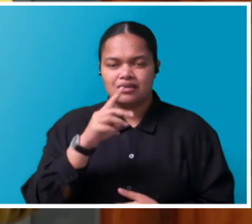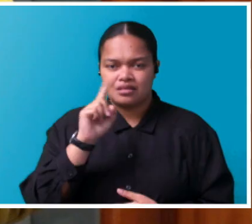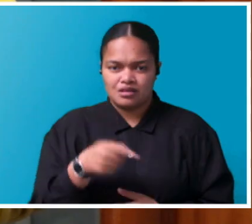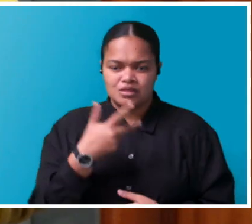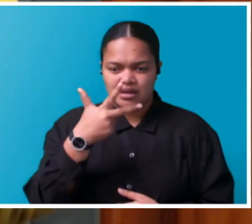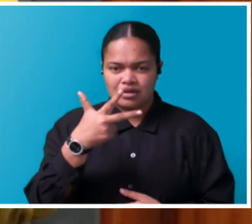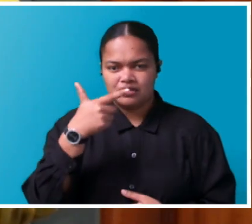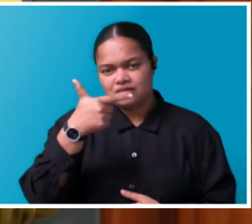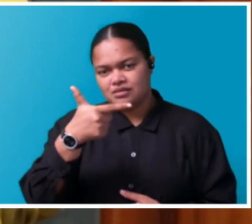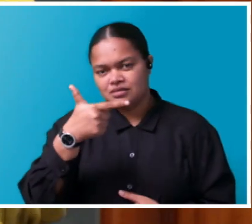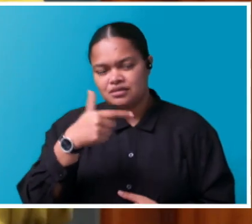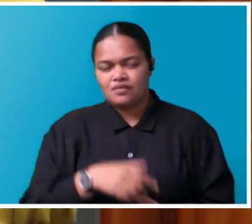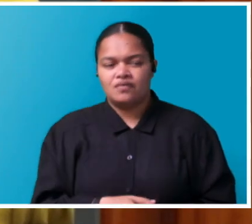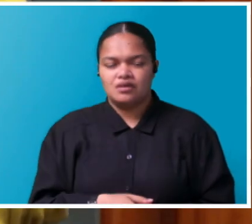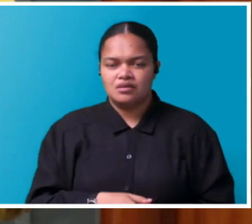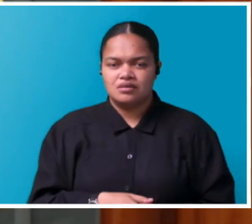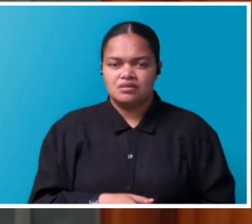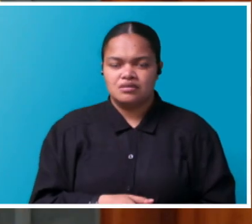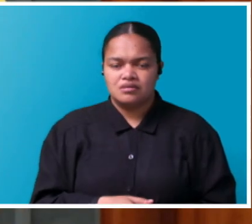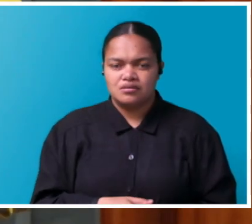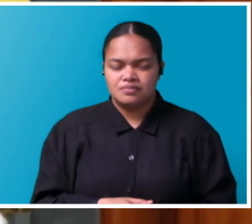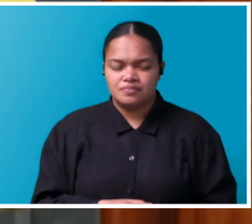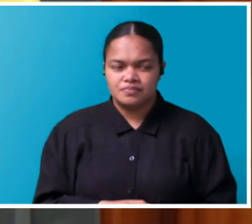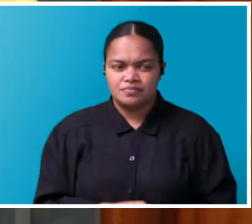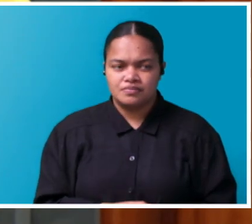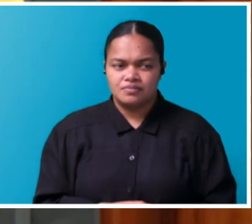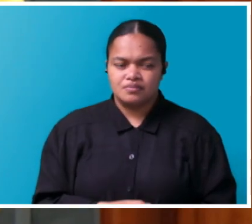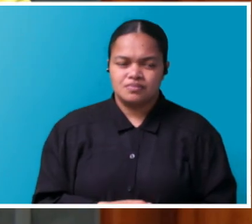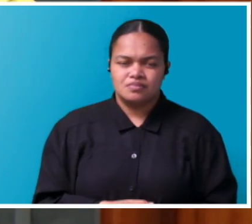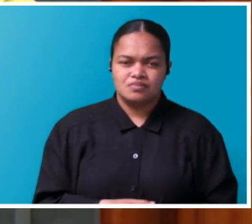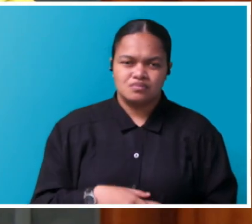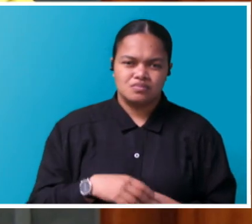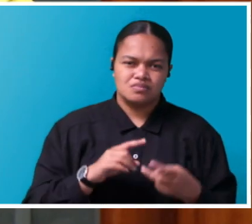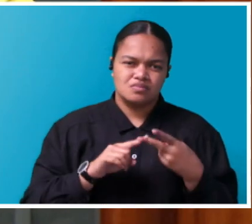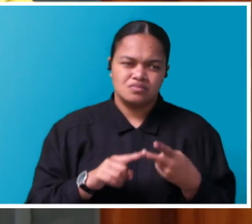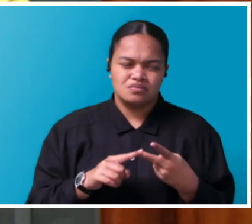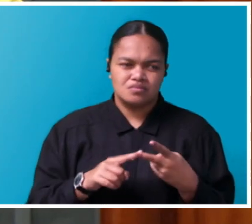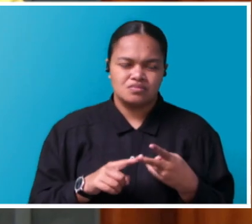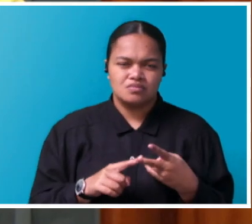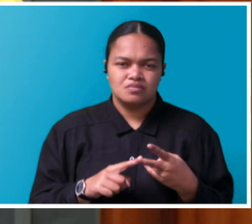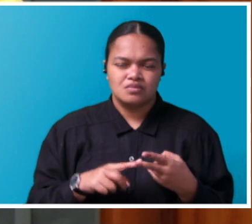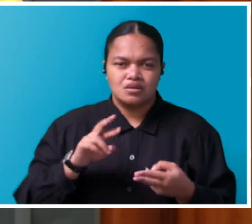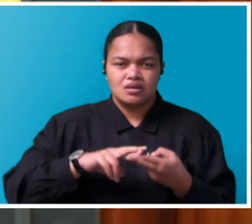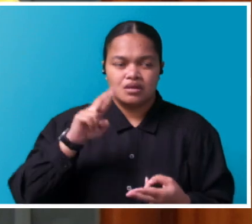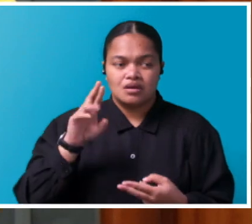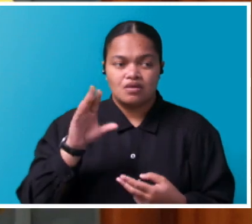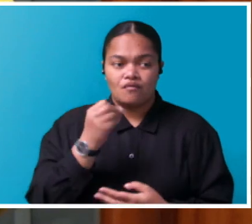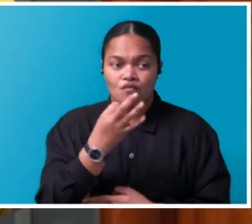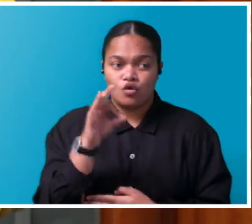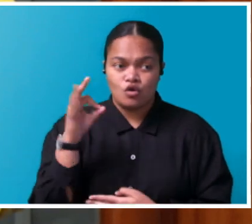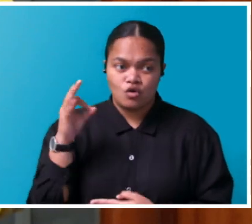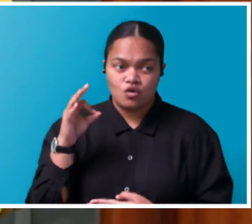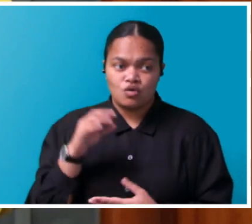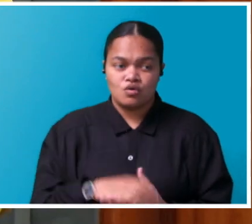493,887 emission reduction units. 2, the reduction in rate of forest degradation